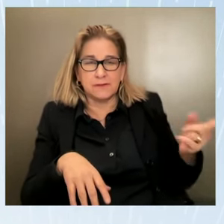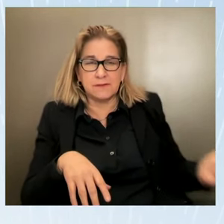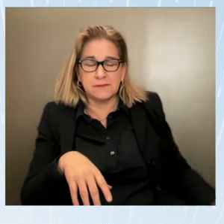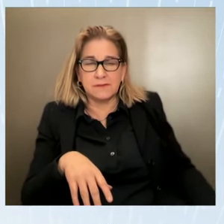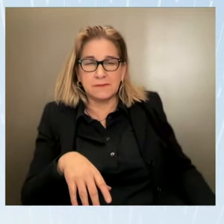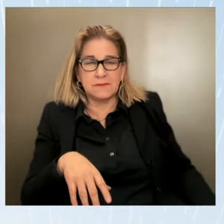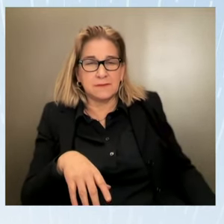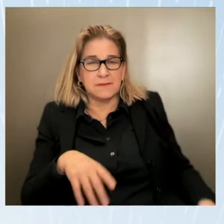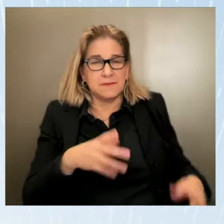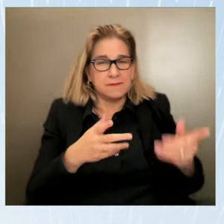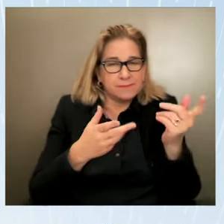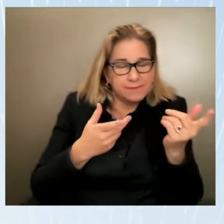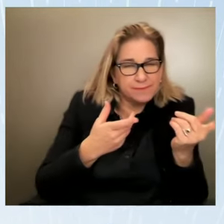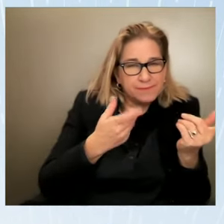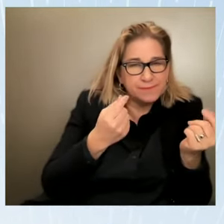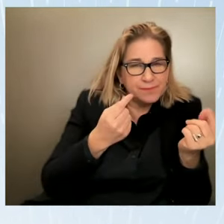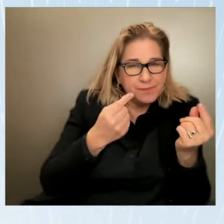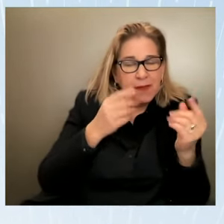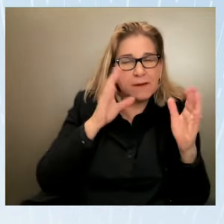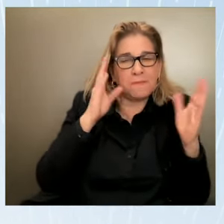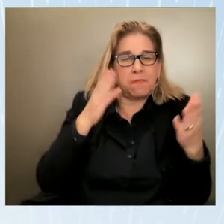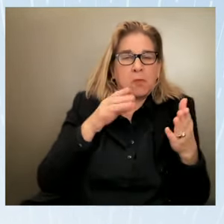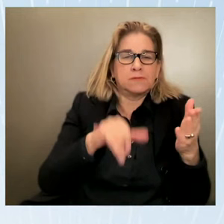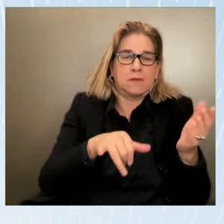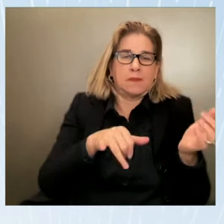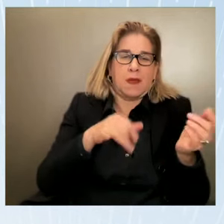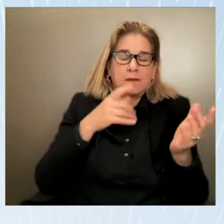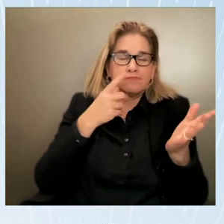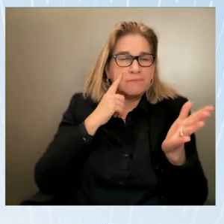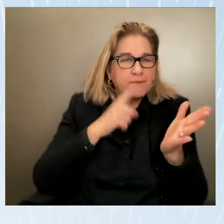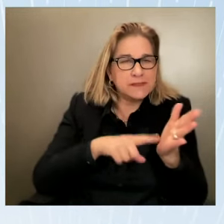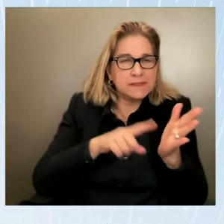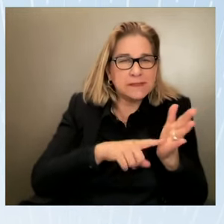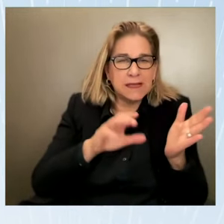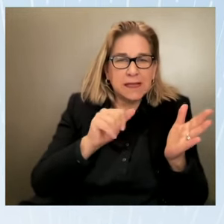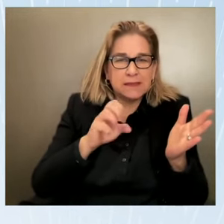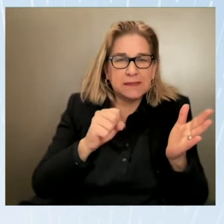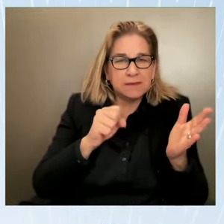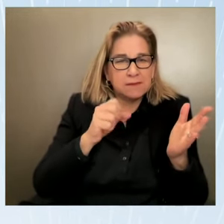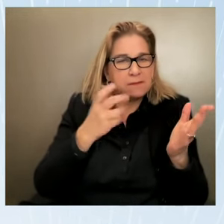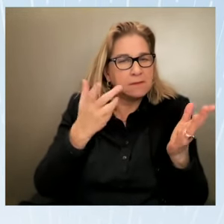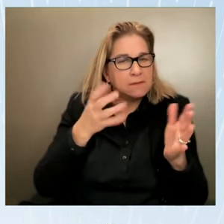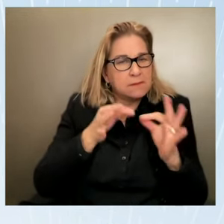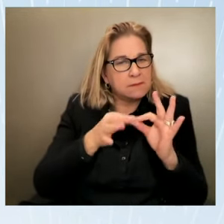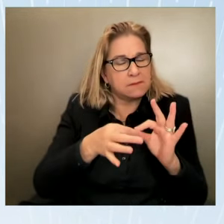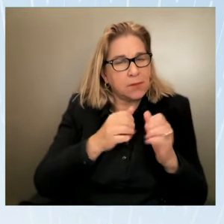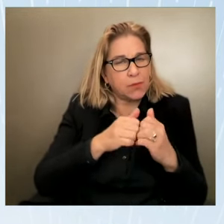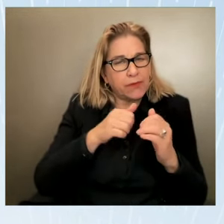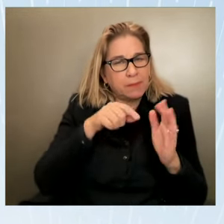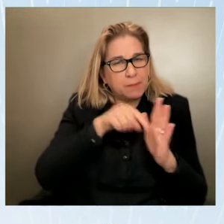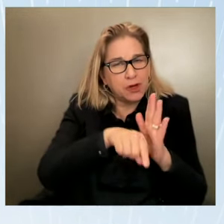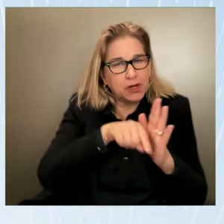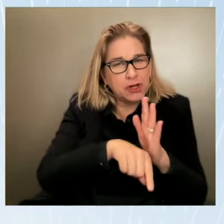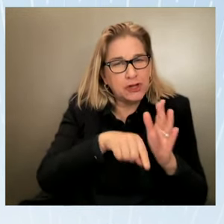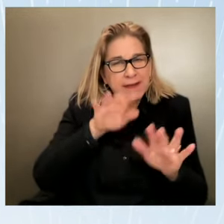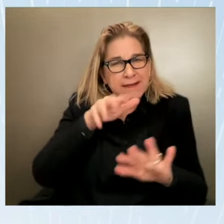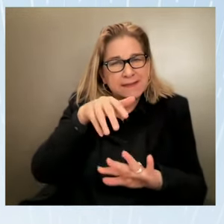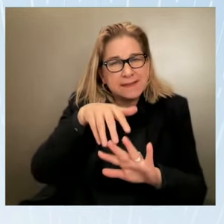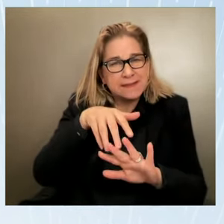investigating cases related to missing and murdered Indigenous peoples. The MMU is headquartered in